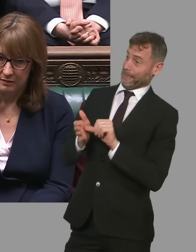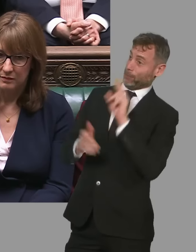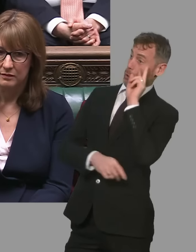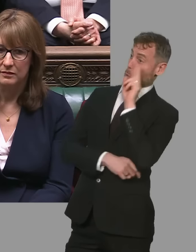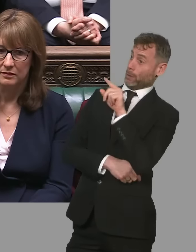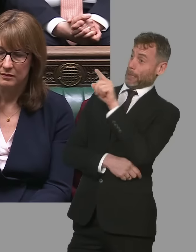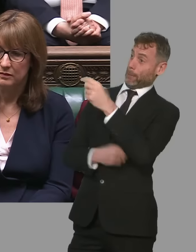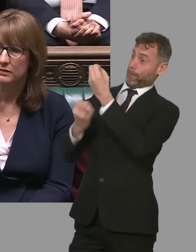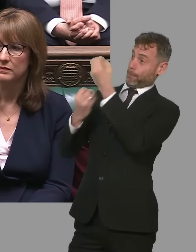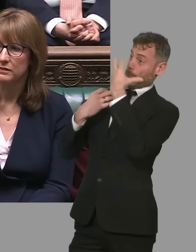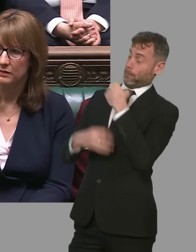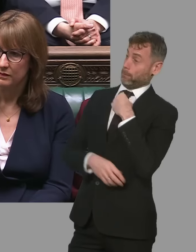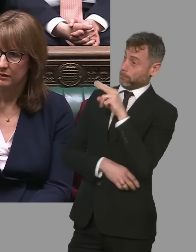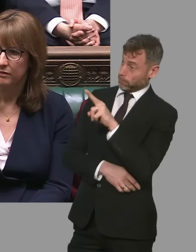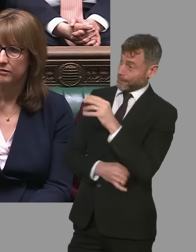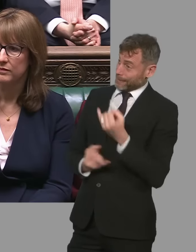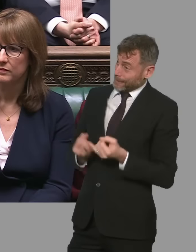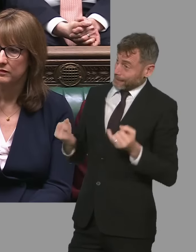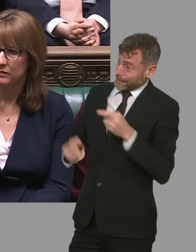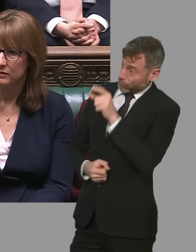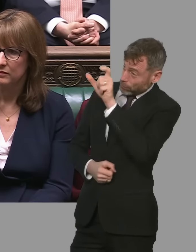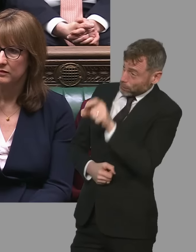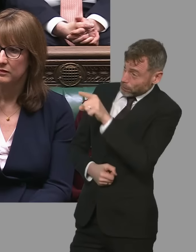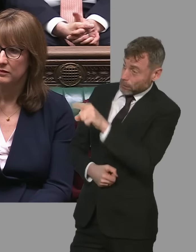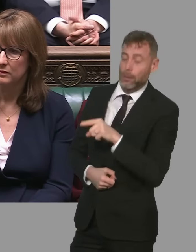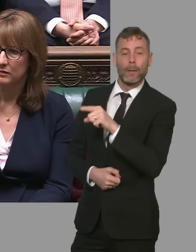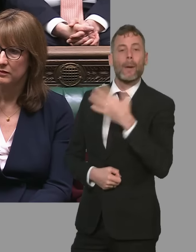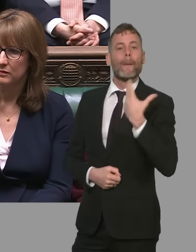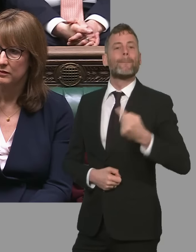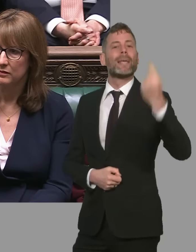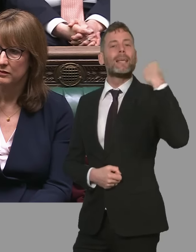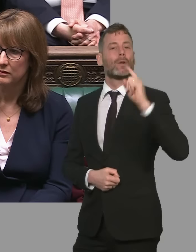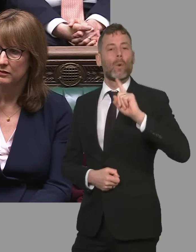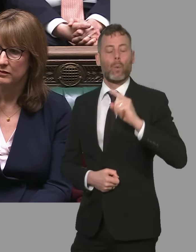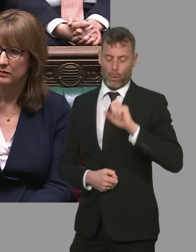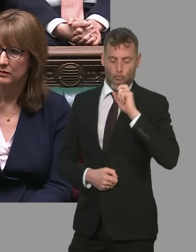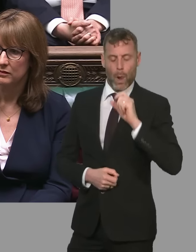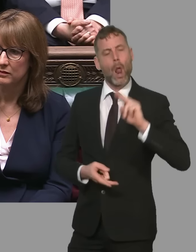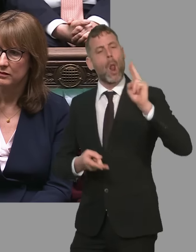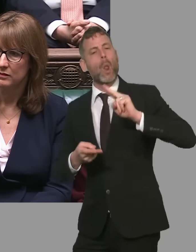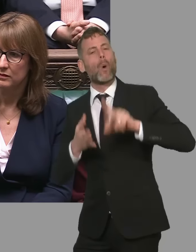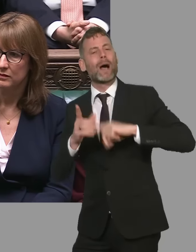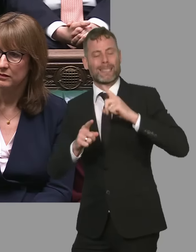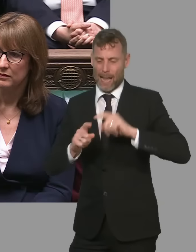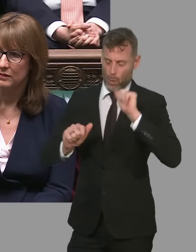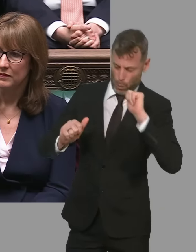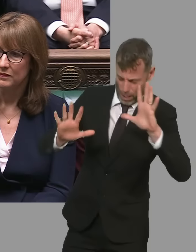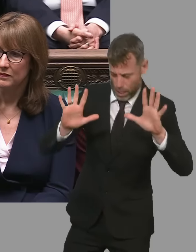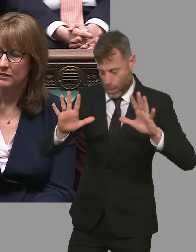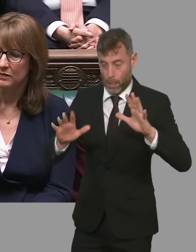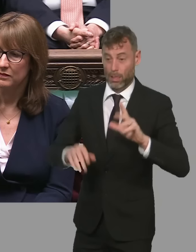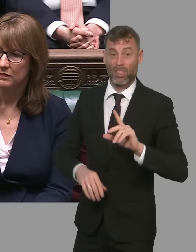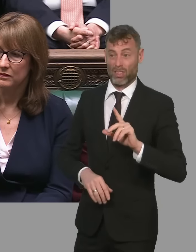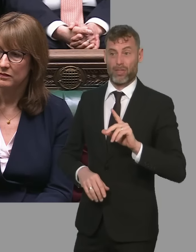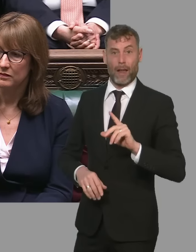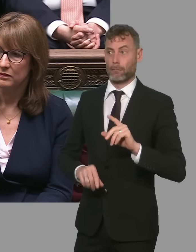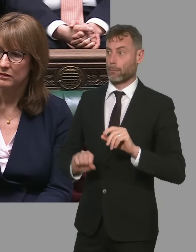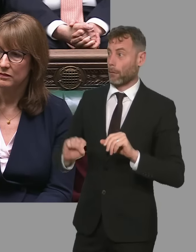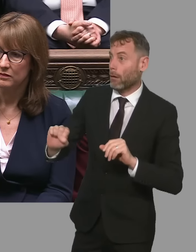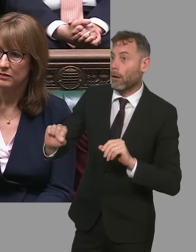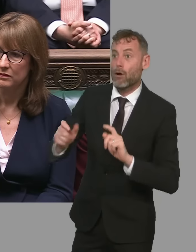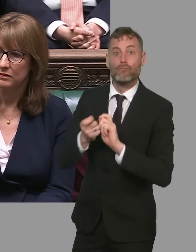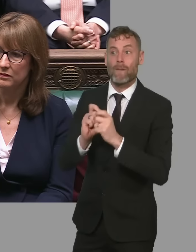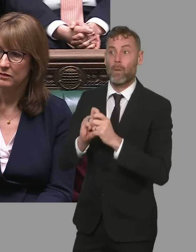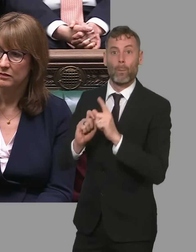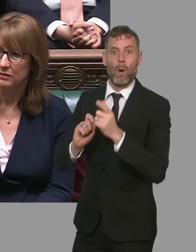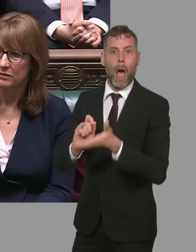tax by 9%. In Worcestershire, this is what he said about Worcestershire. He said, we took control of